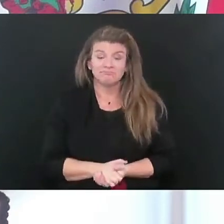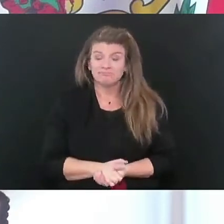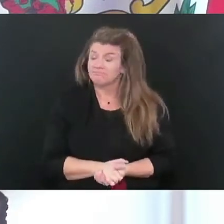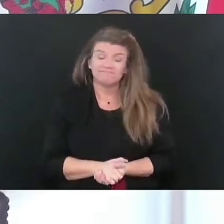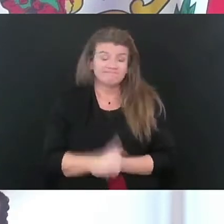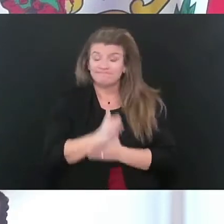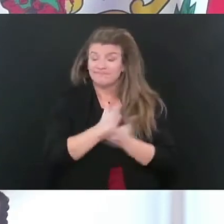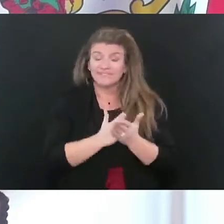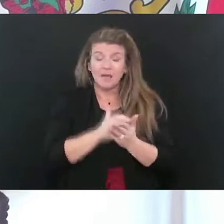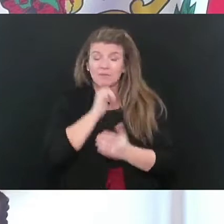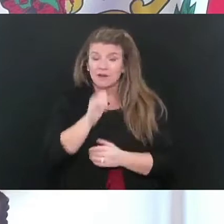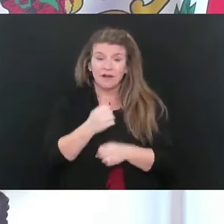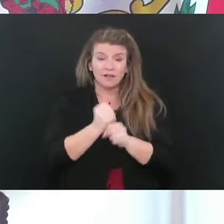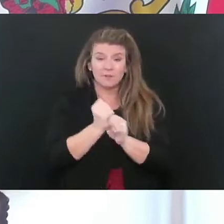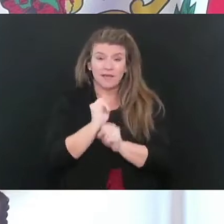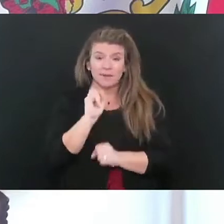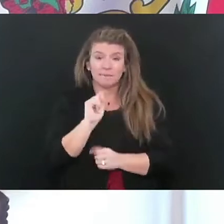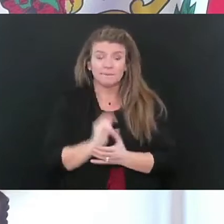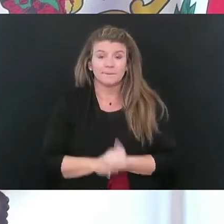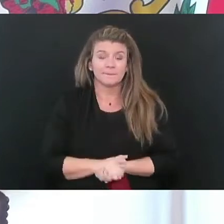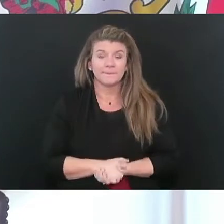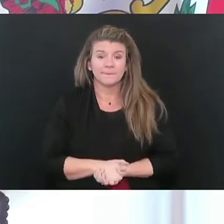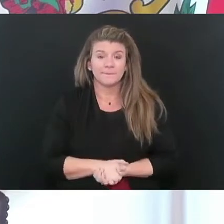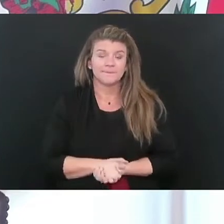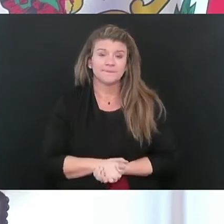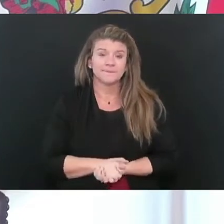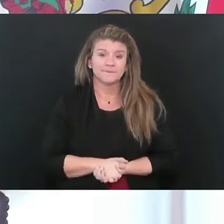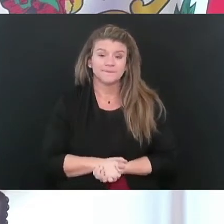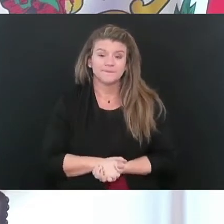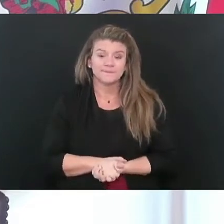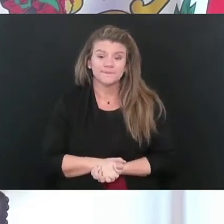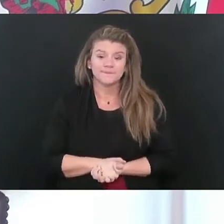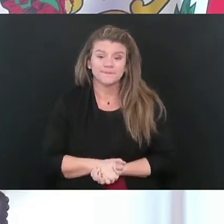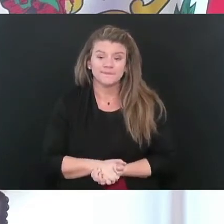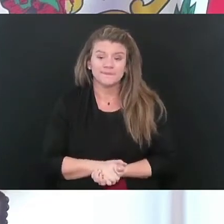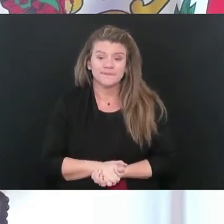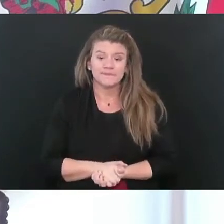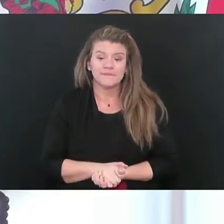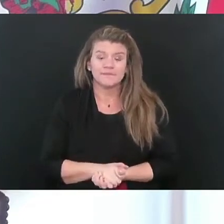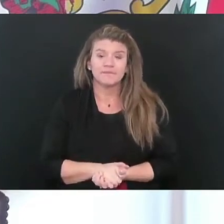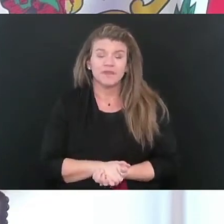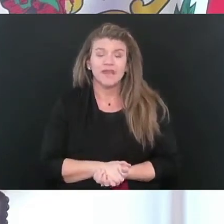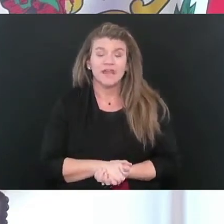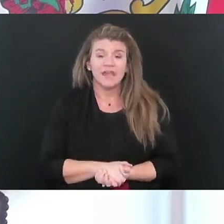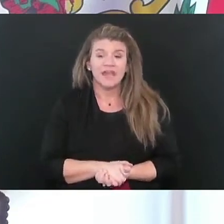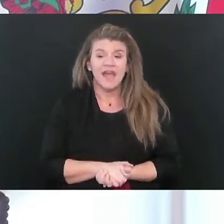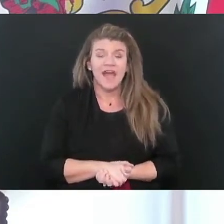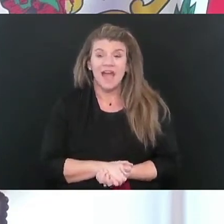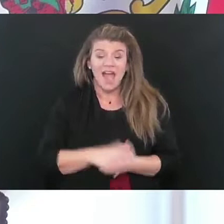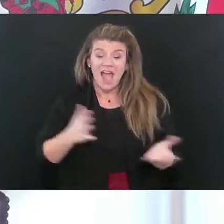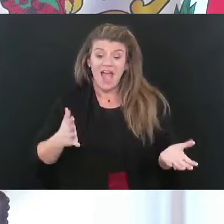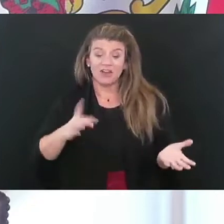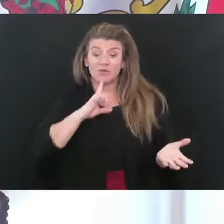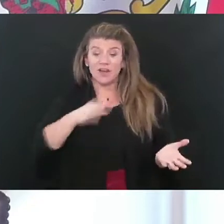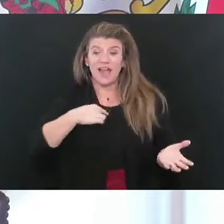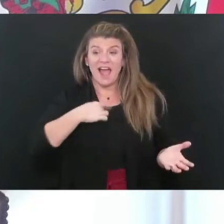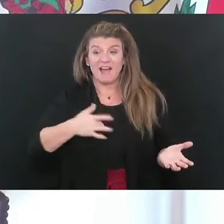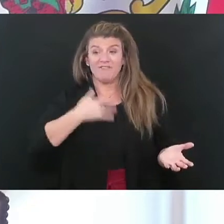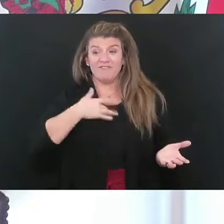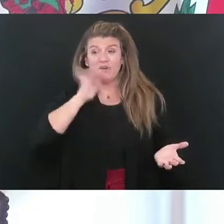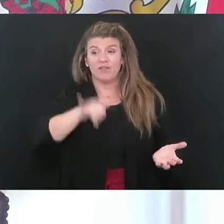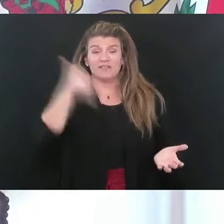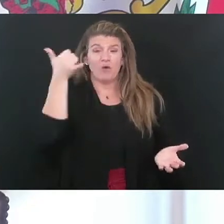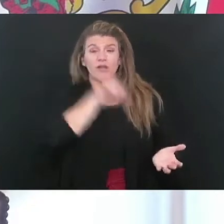going to make it, you know, and I think that's very foolish. And I think it's, I